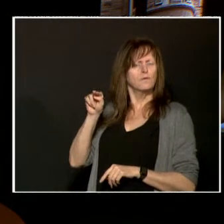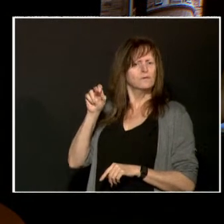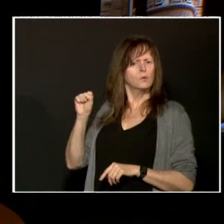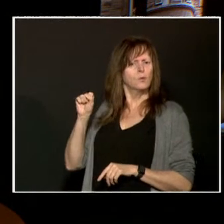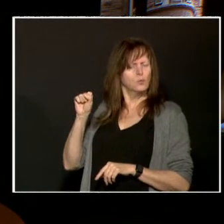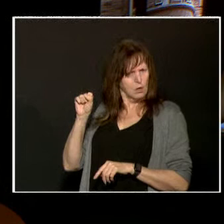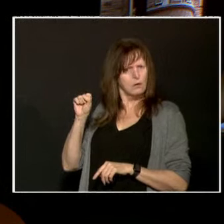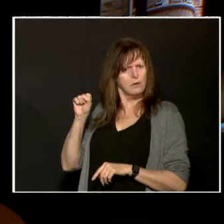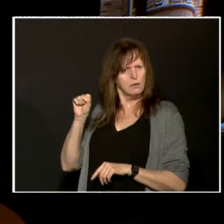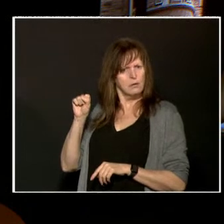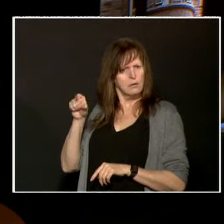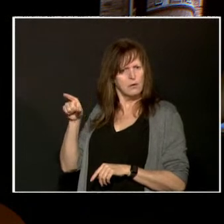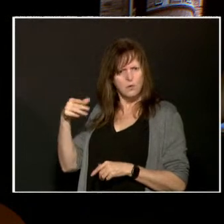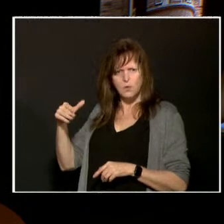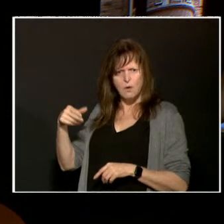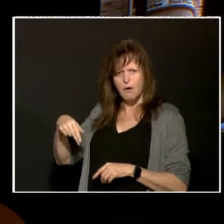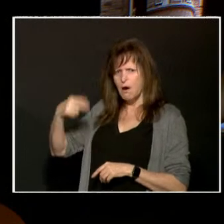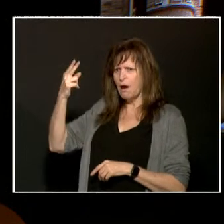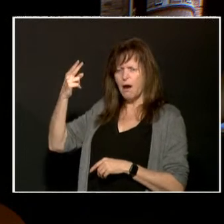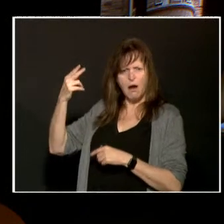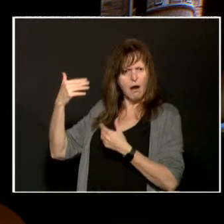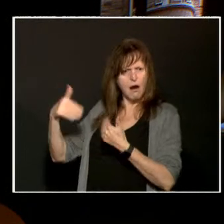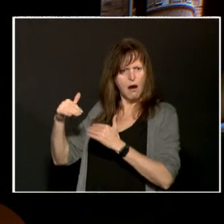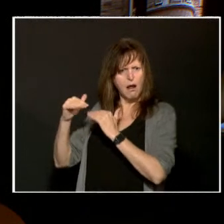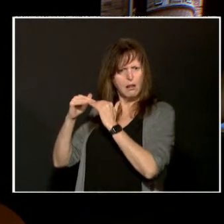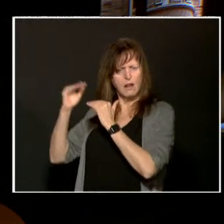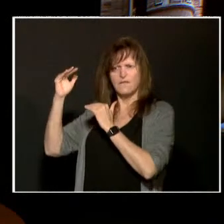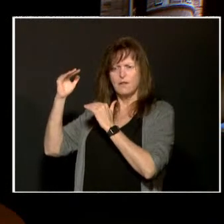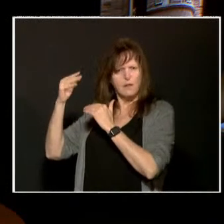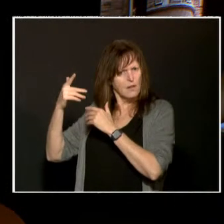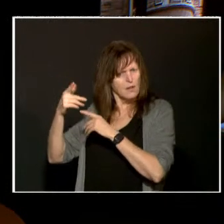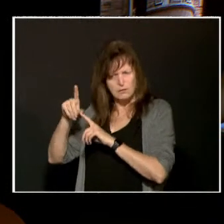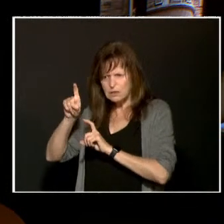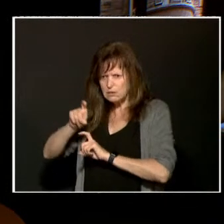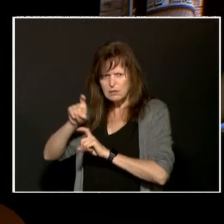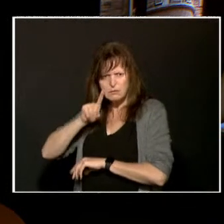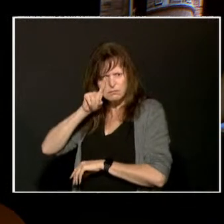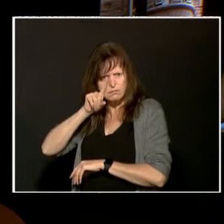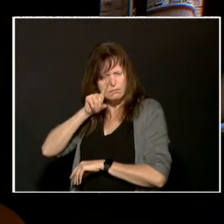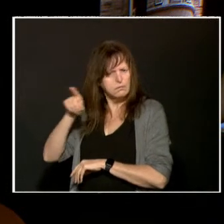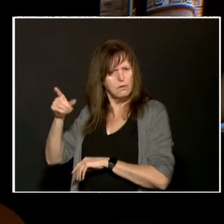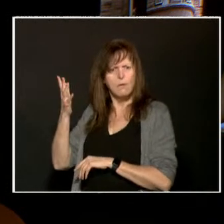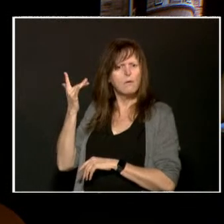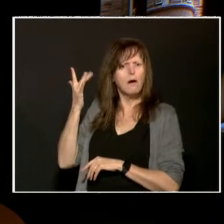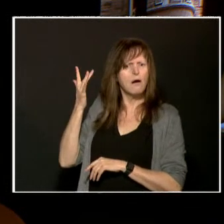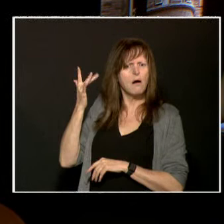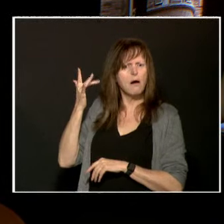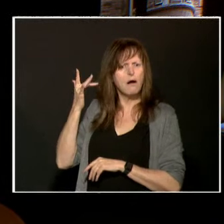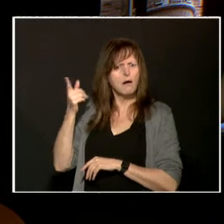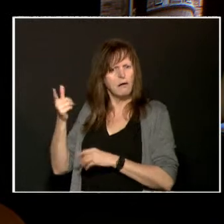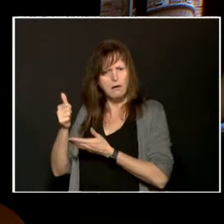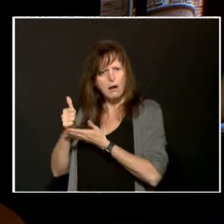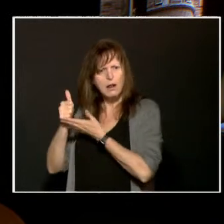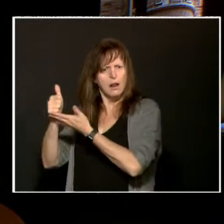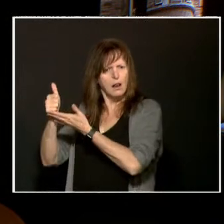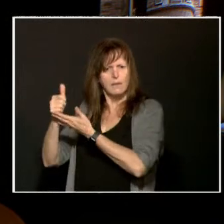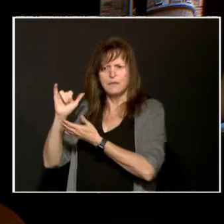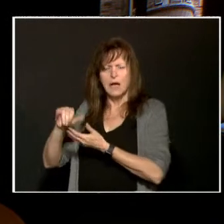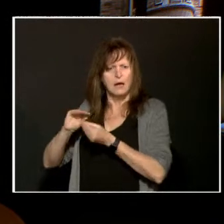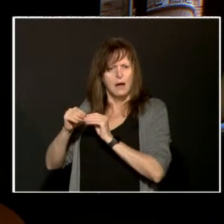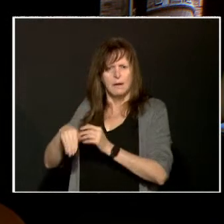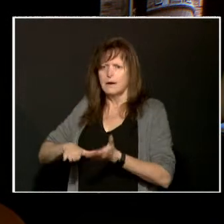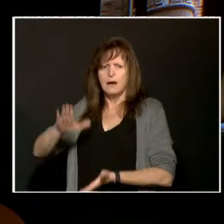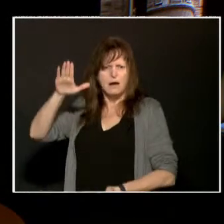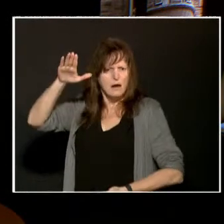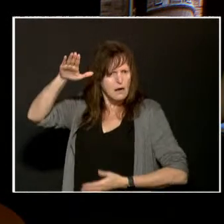province has seen in the pandemic, and they seem to have that seems to have contributed to really shutting down their latest wave. So, why aren't we testing more right